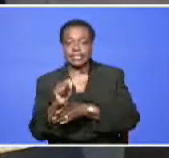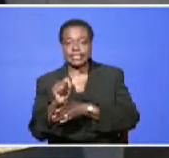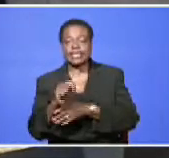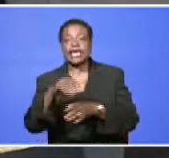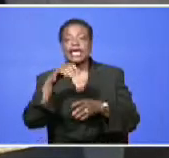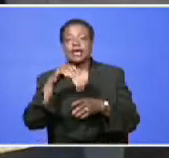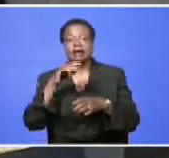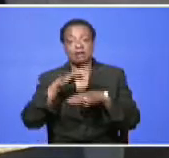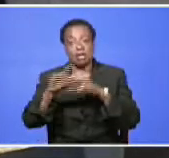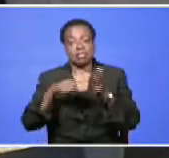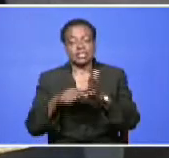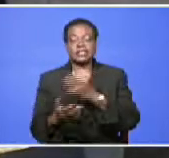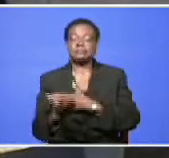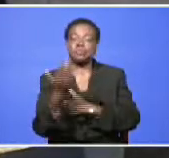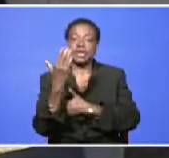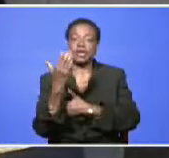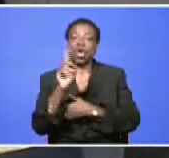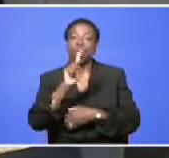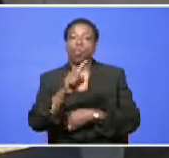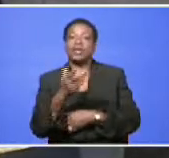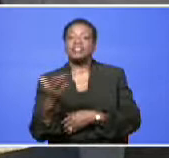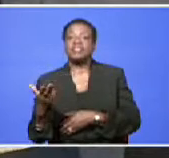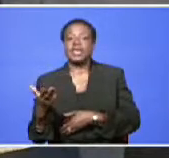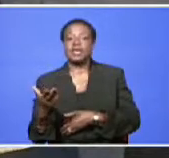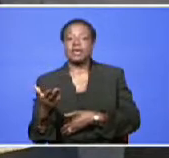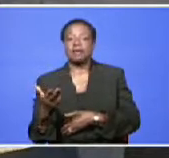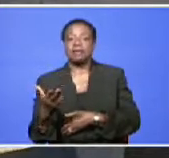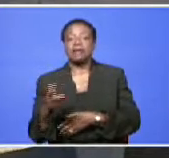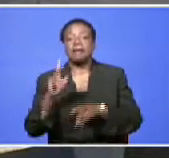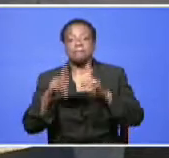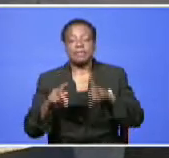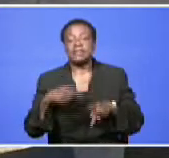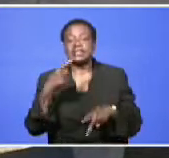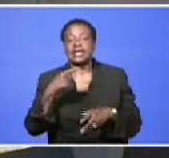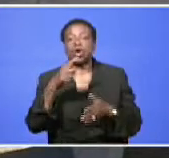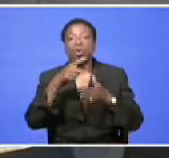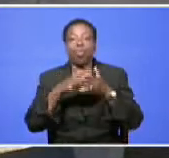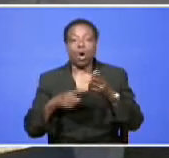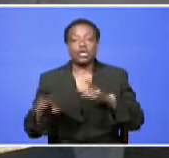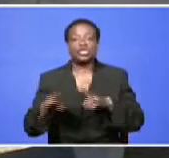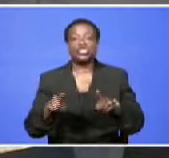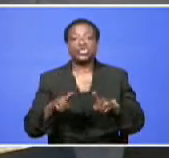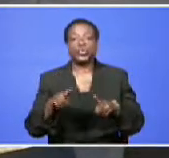morning. And one thing was for certain, as we would say, what do we do from here?